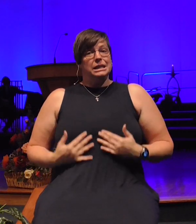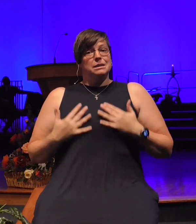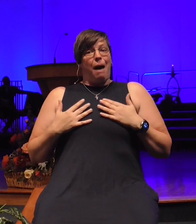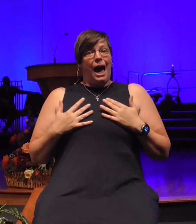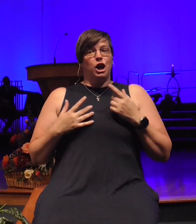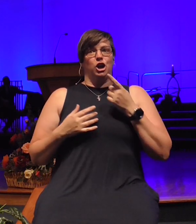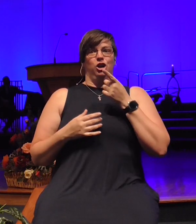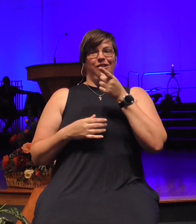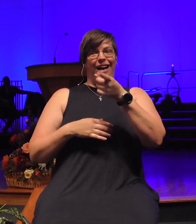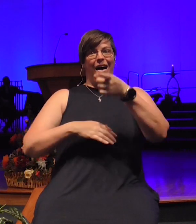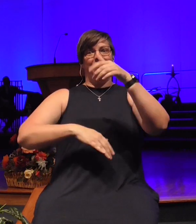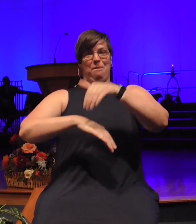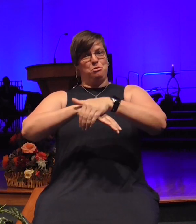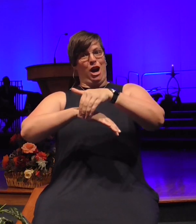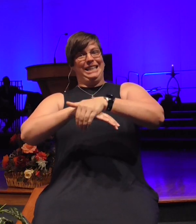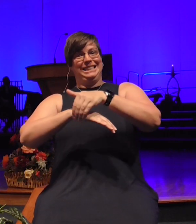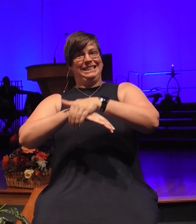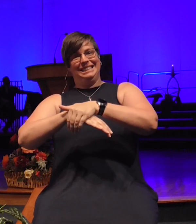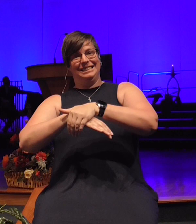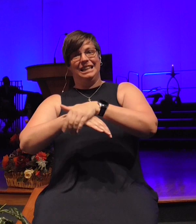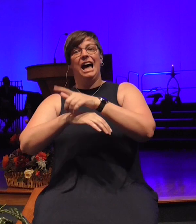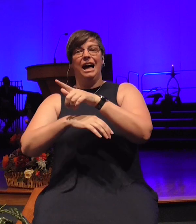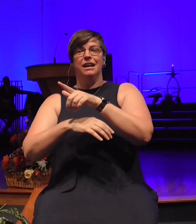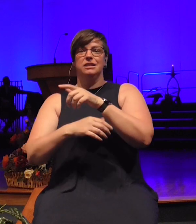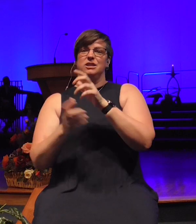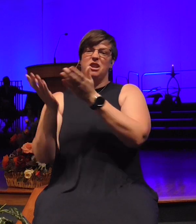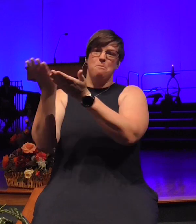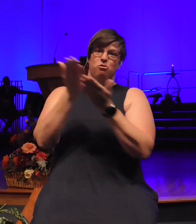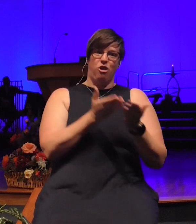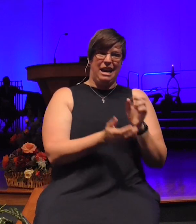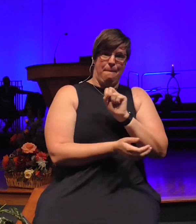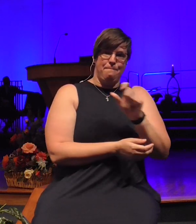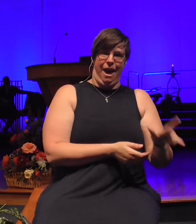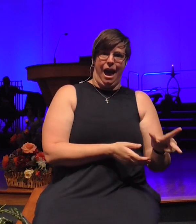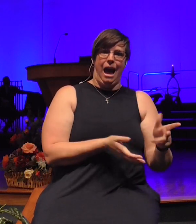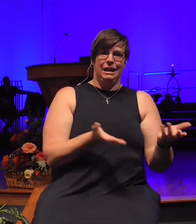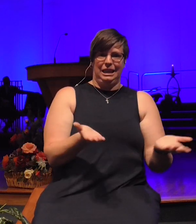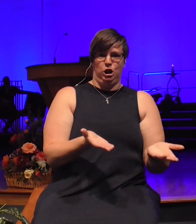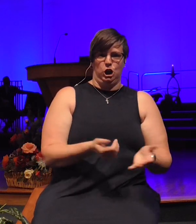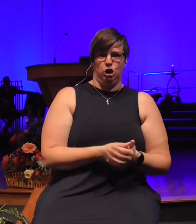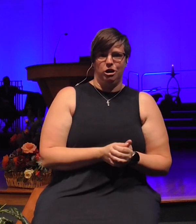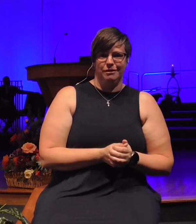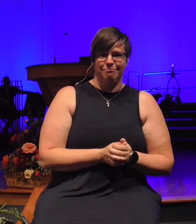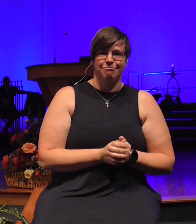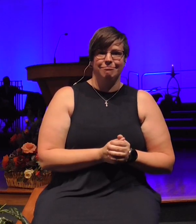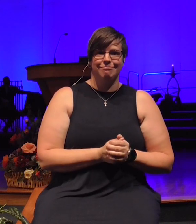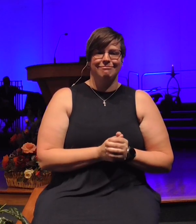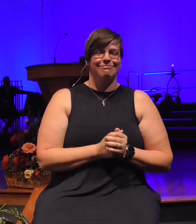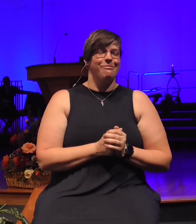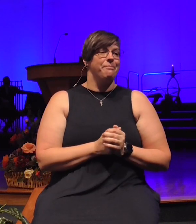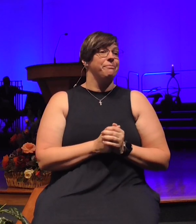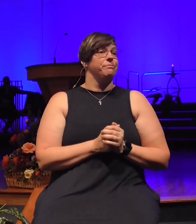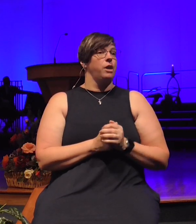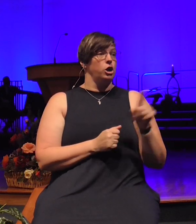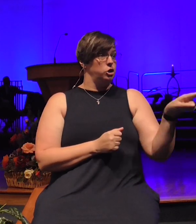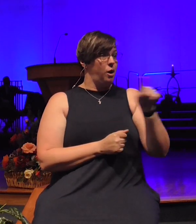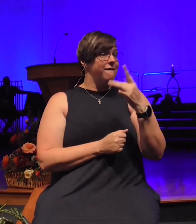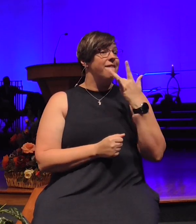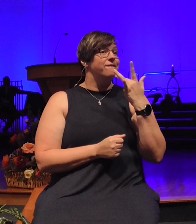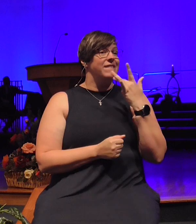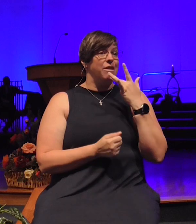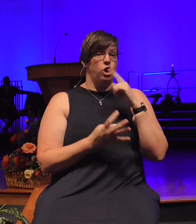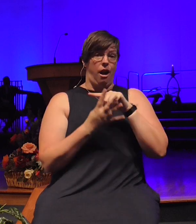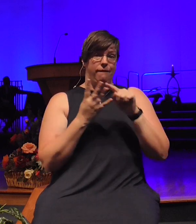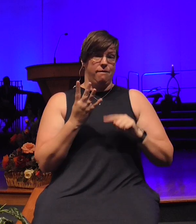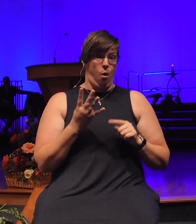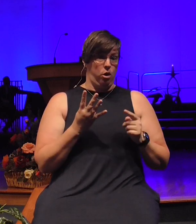these young Brits to import it back to us in this incredible way. Now, do you have a favorite